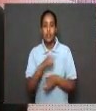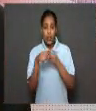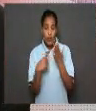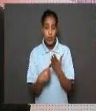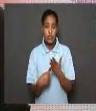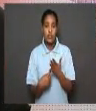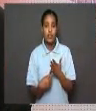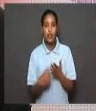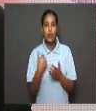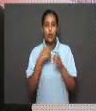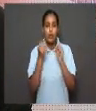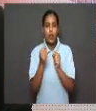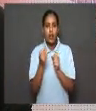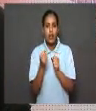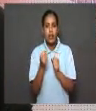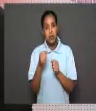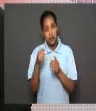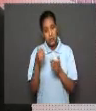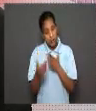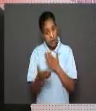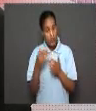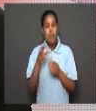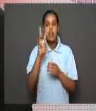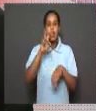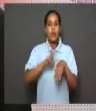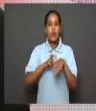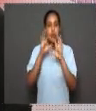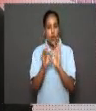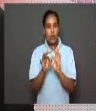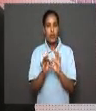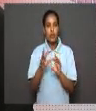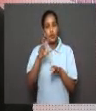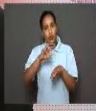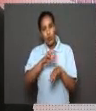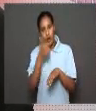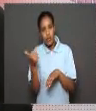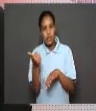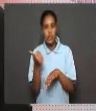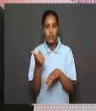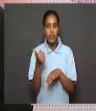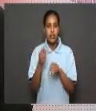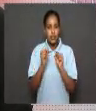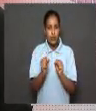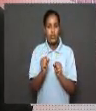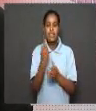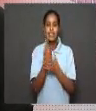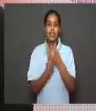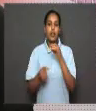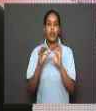Therefore, we can roughly say that a double bond is twice as strong as a single